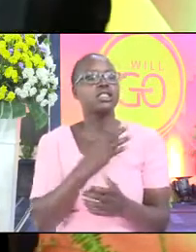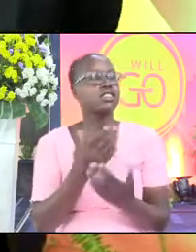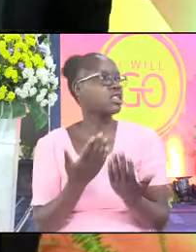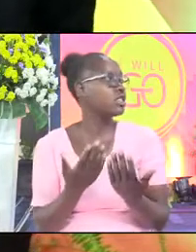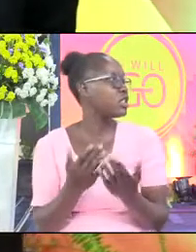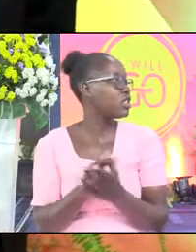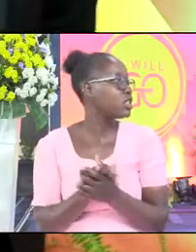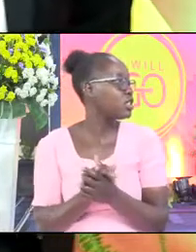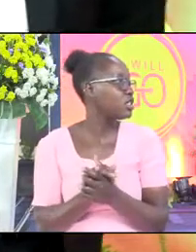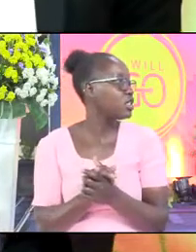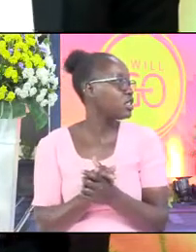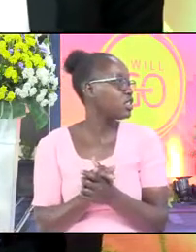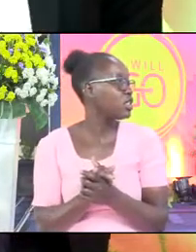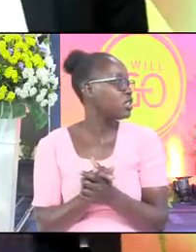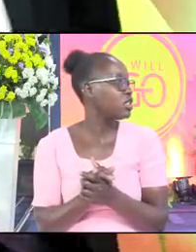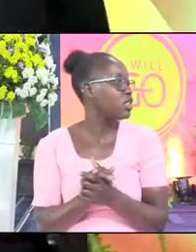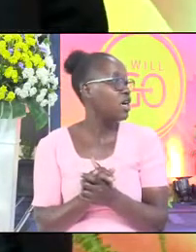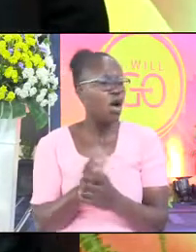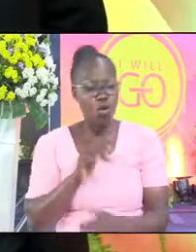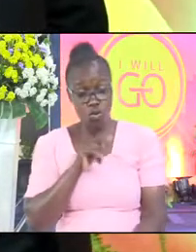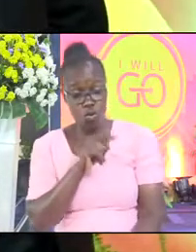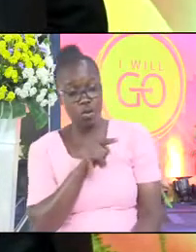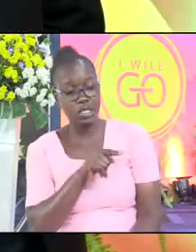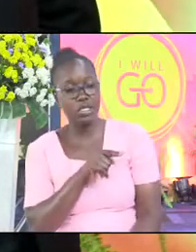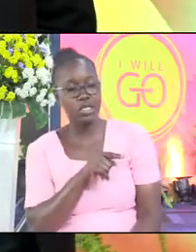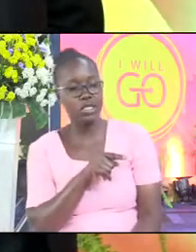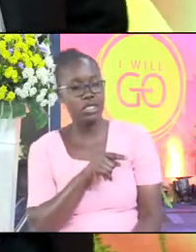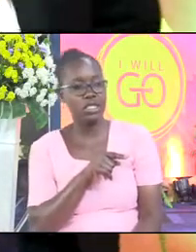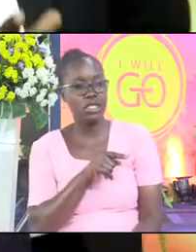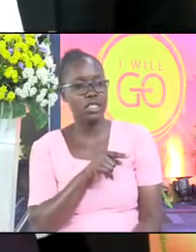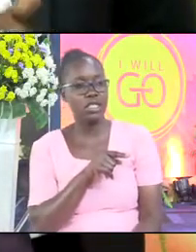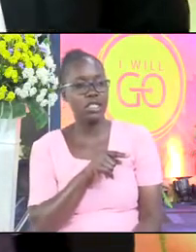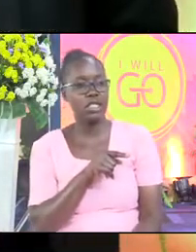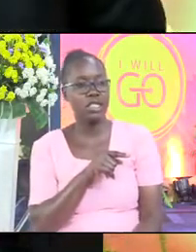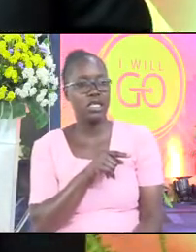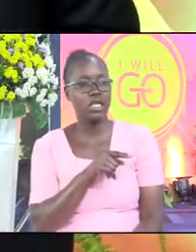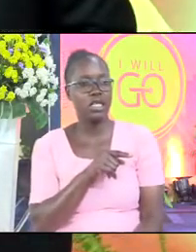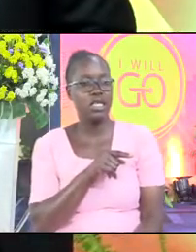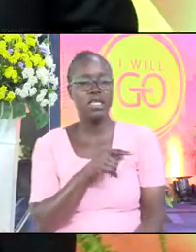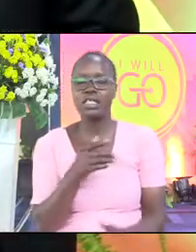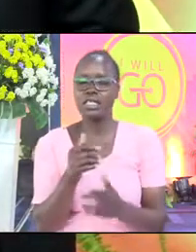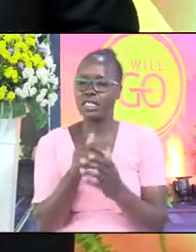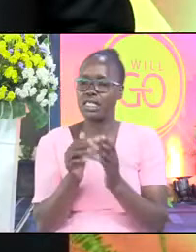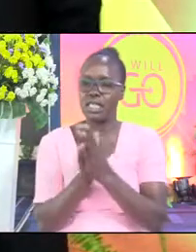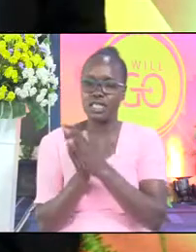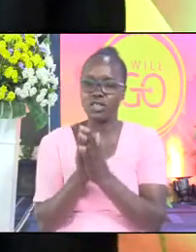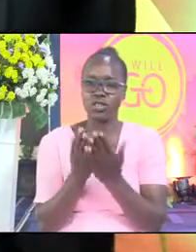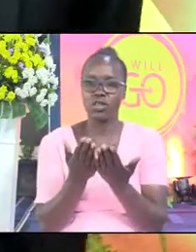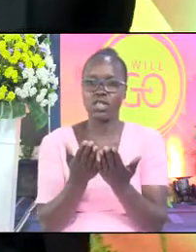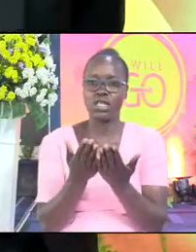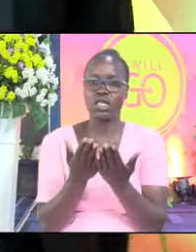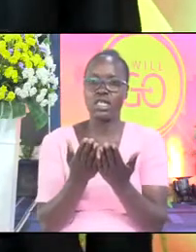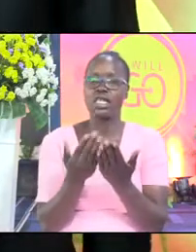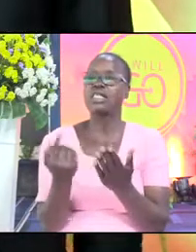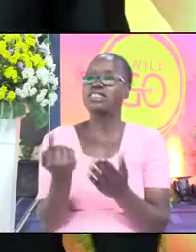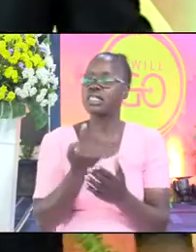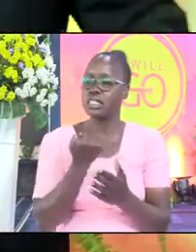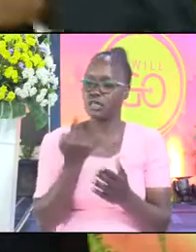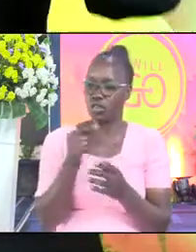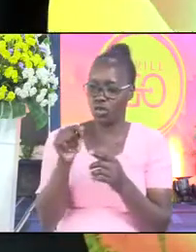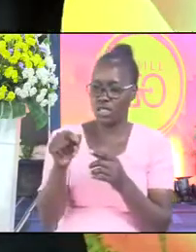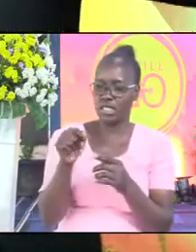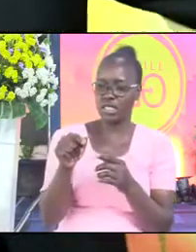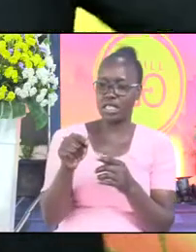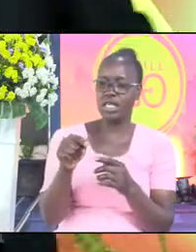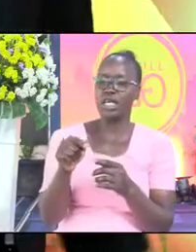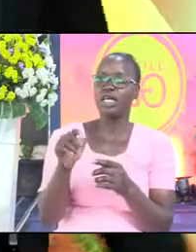now. This woman was alone with her story. She was a soloist, if you please.